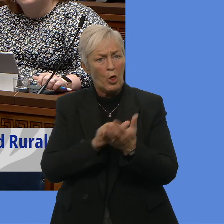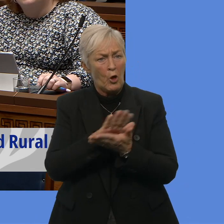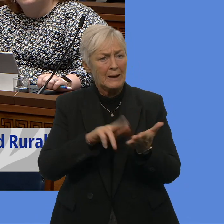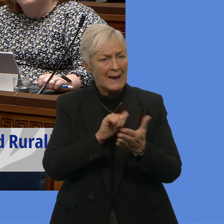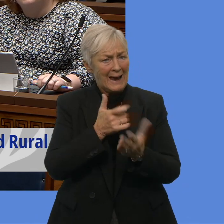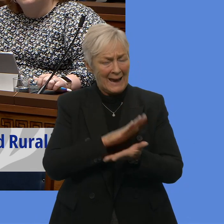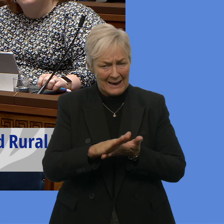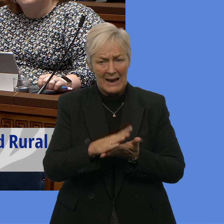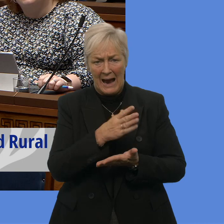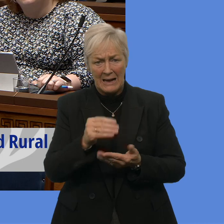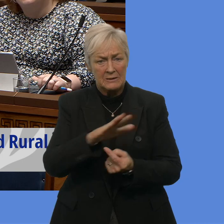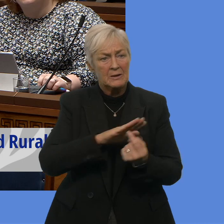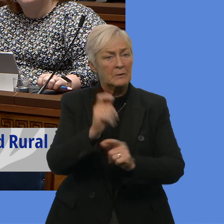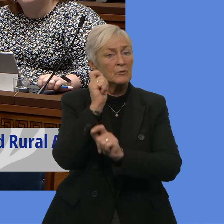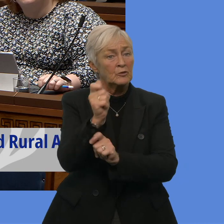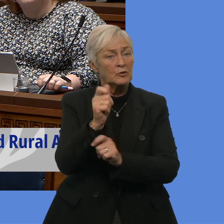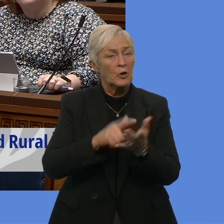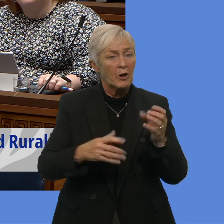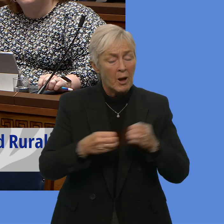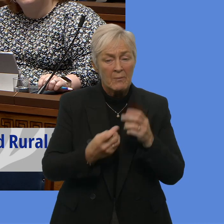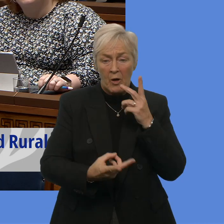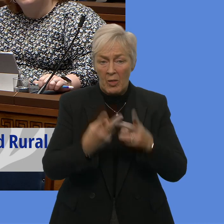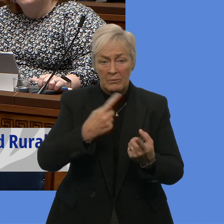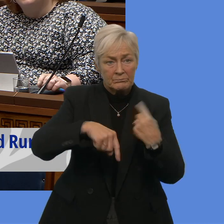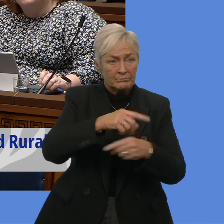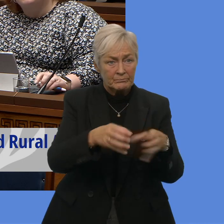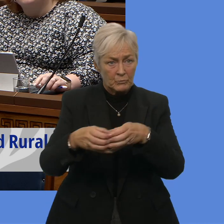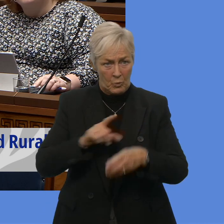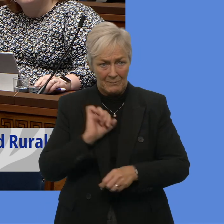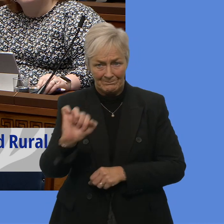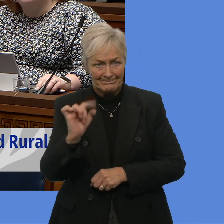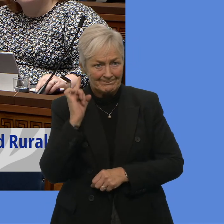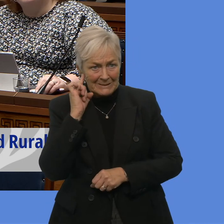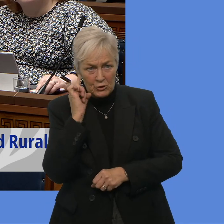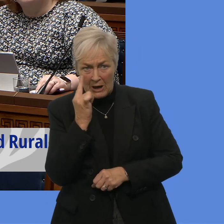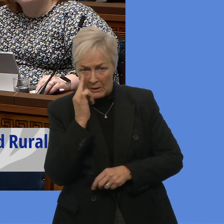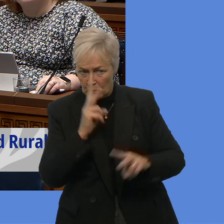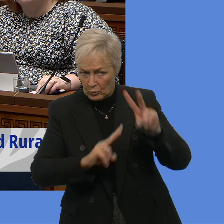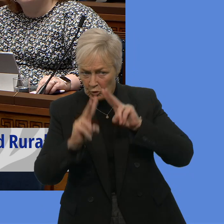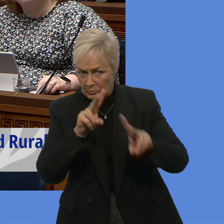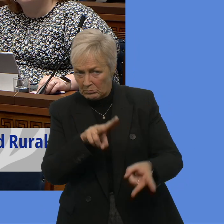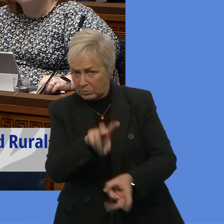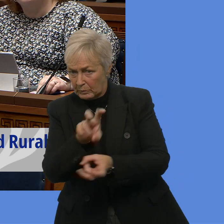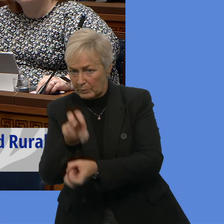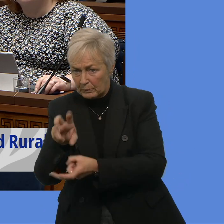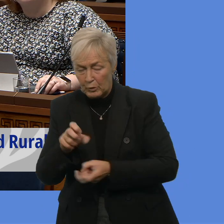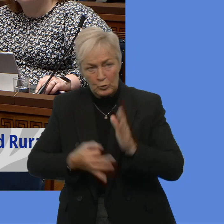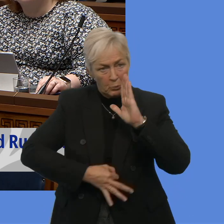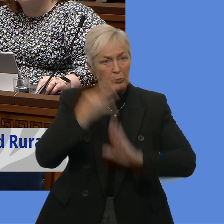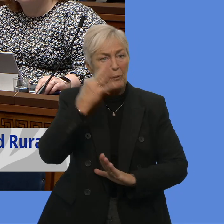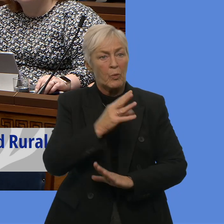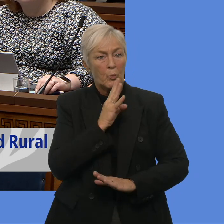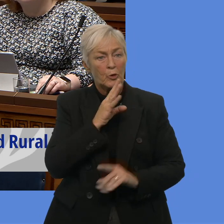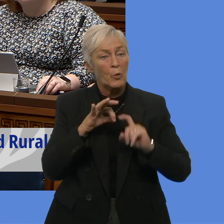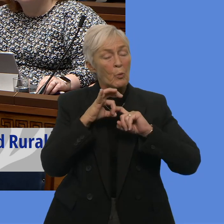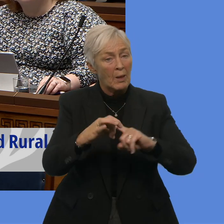Trust and local angling clubs who are in the eyes and ears of our rivers and can pick up on issues and opportunities to improve water quality. A close working